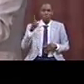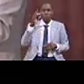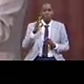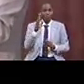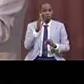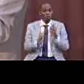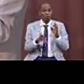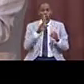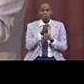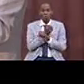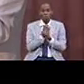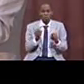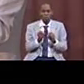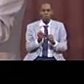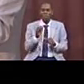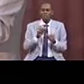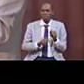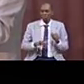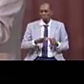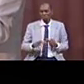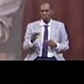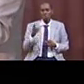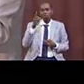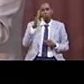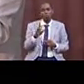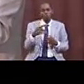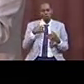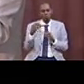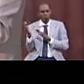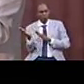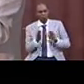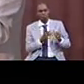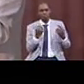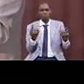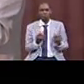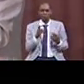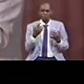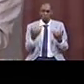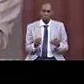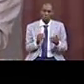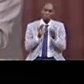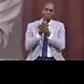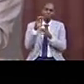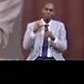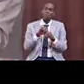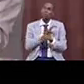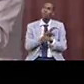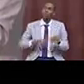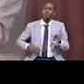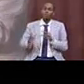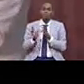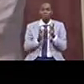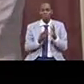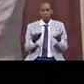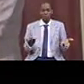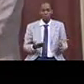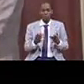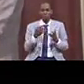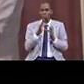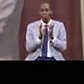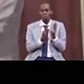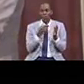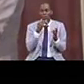every child of God, you have turned away from your sin and you believe on the Lord Jesus Christ. And he says, but we all with